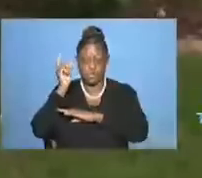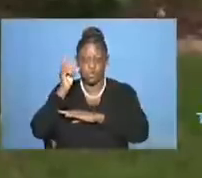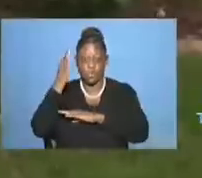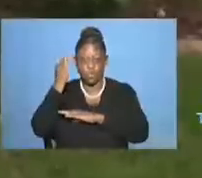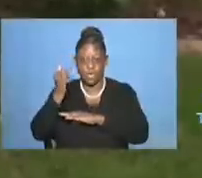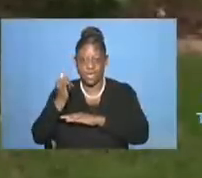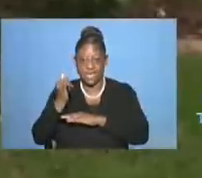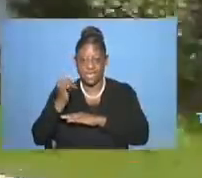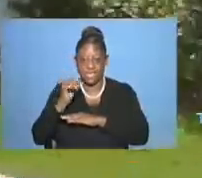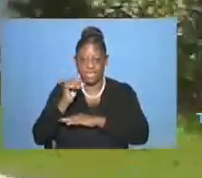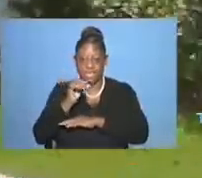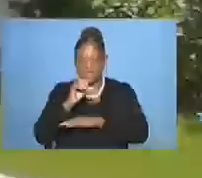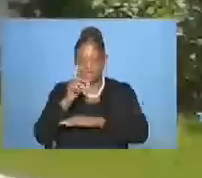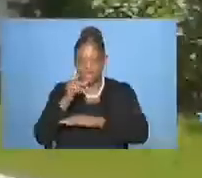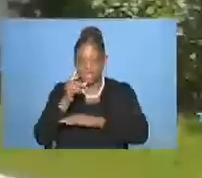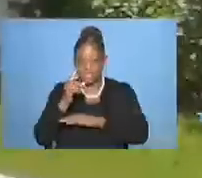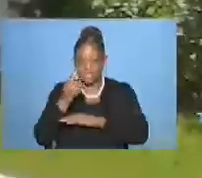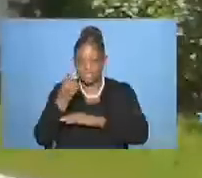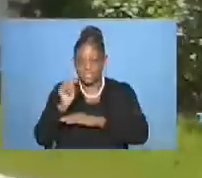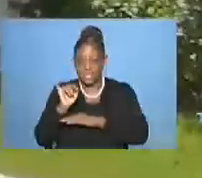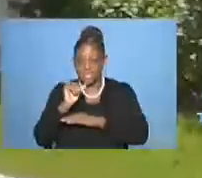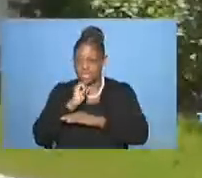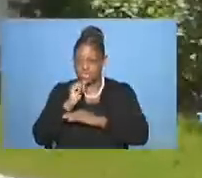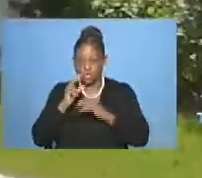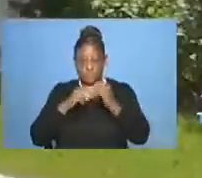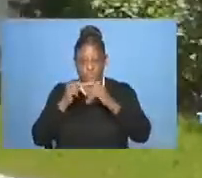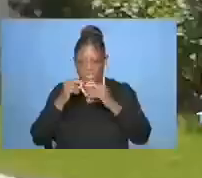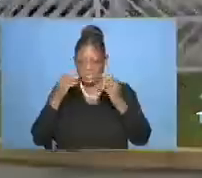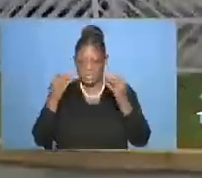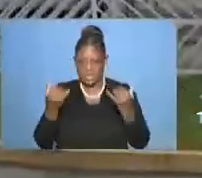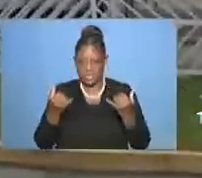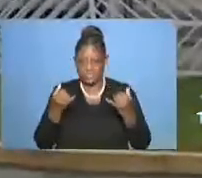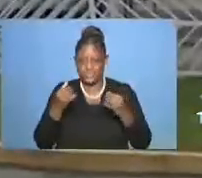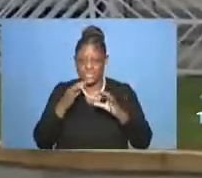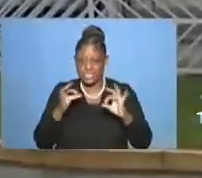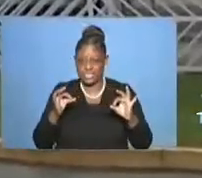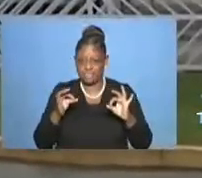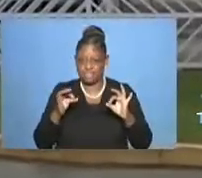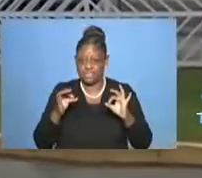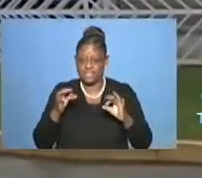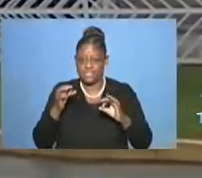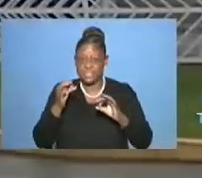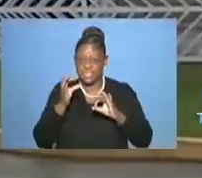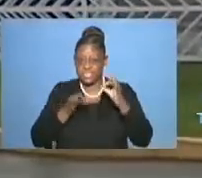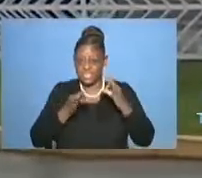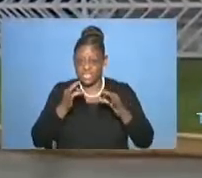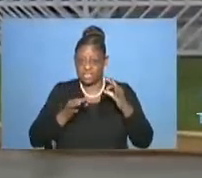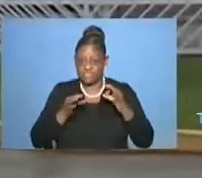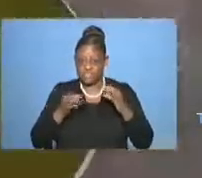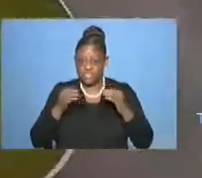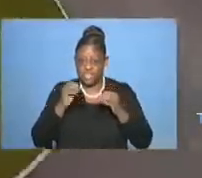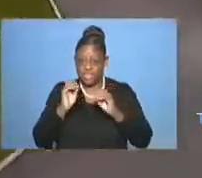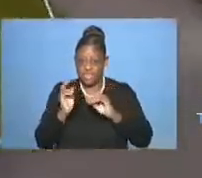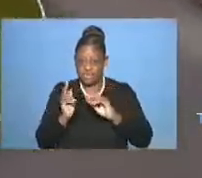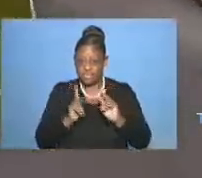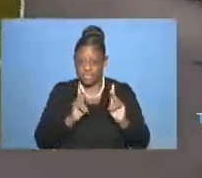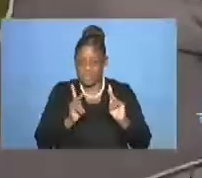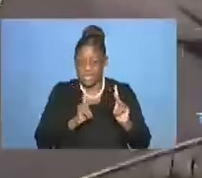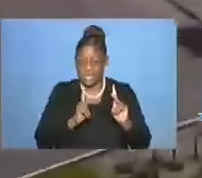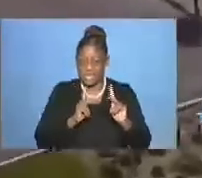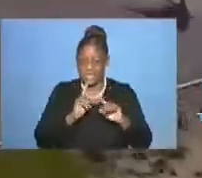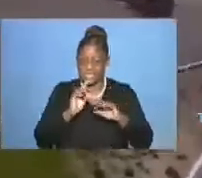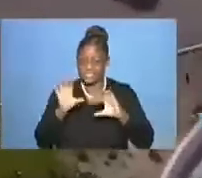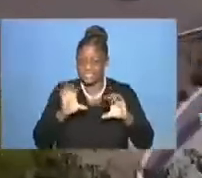It's been said that had renovations been completed to the Grand Bahama International Airport, the agreement would not collapse. As Minister of